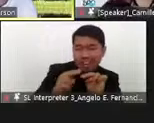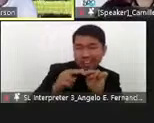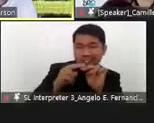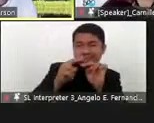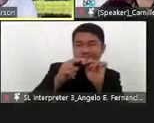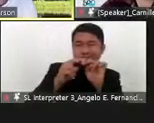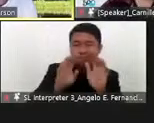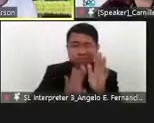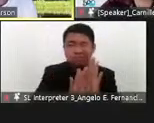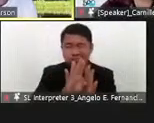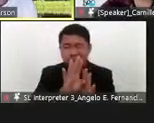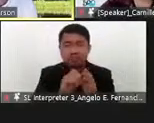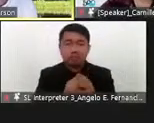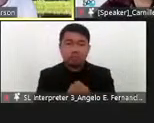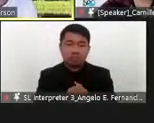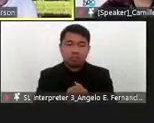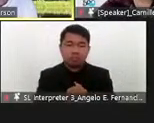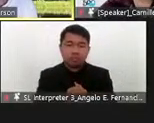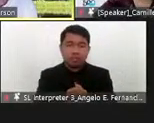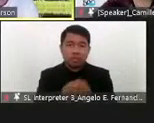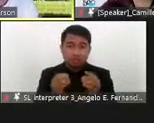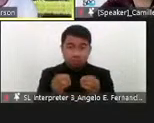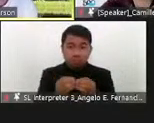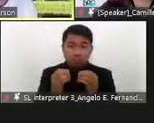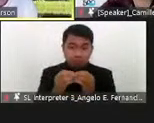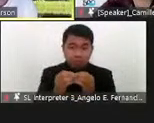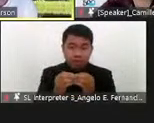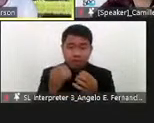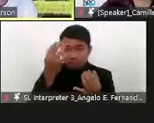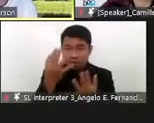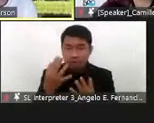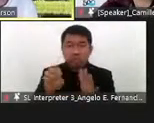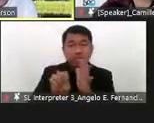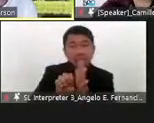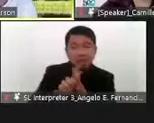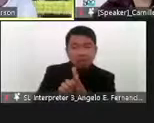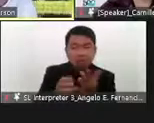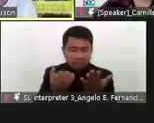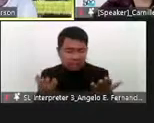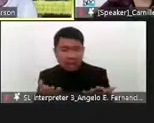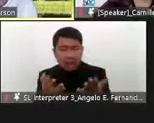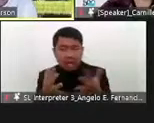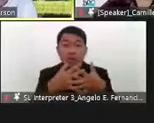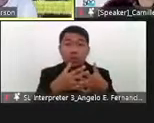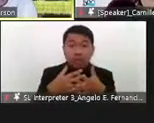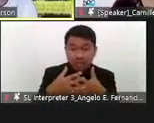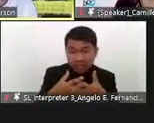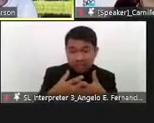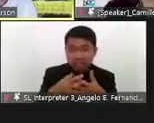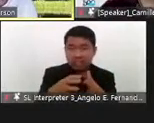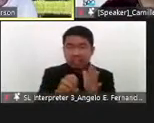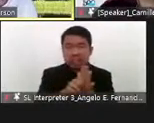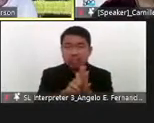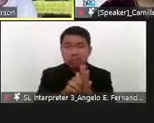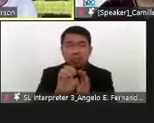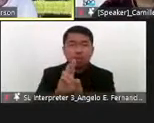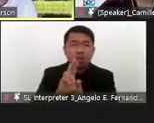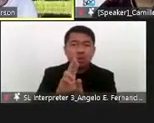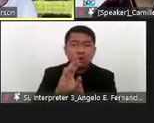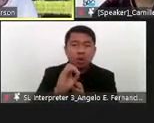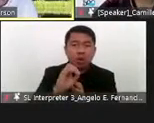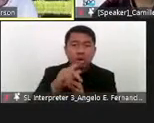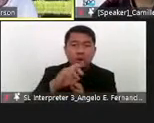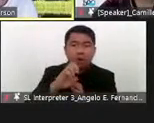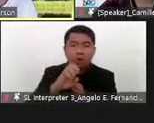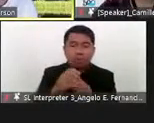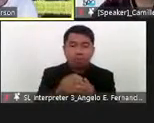on lots of data from places like the US, of course, or other areas like Europe. The